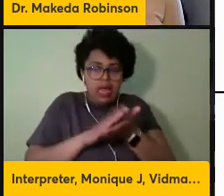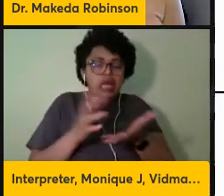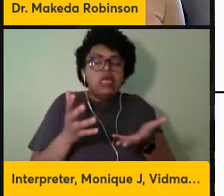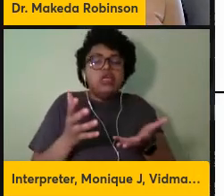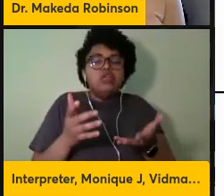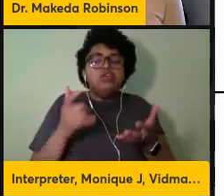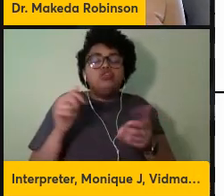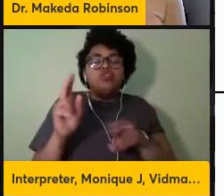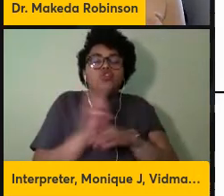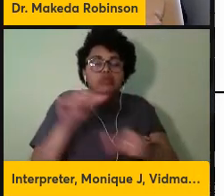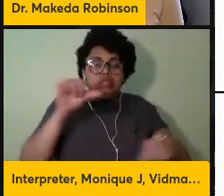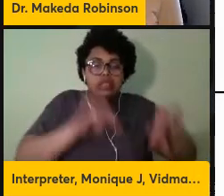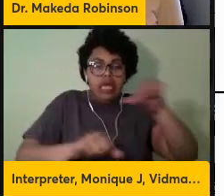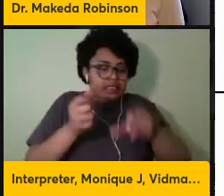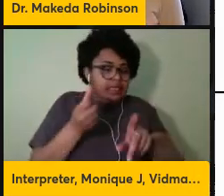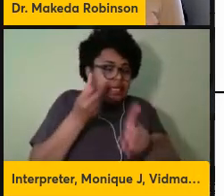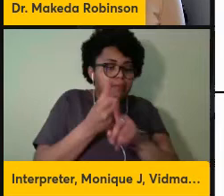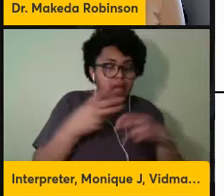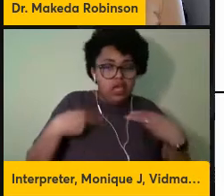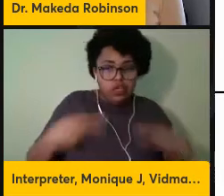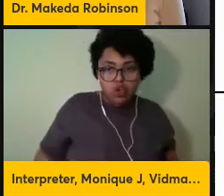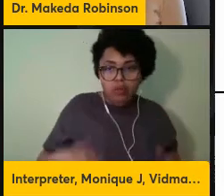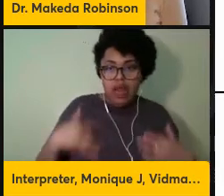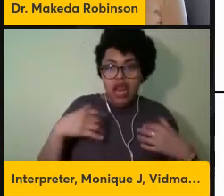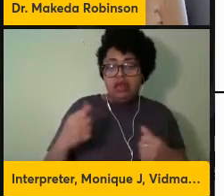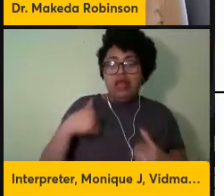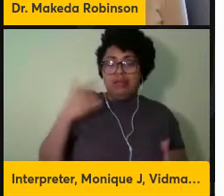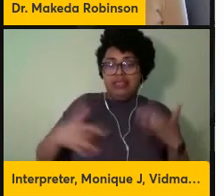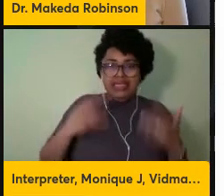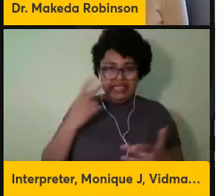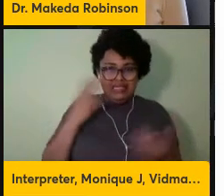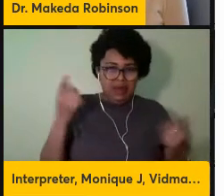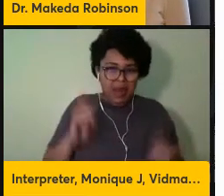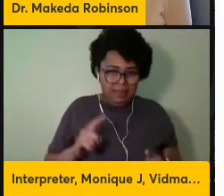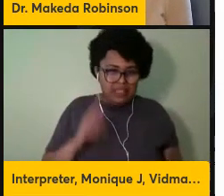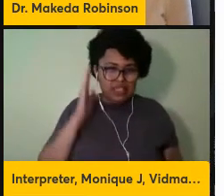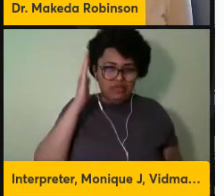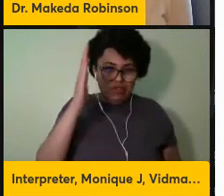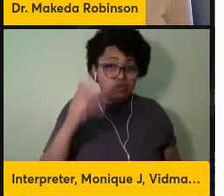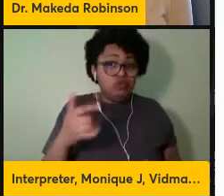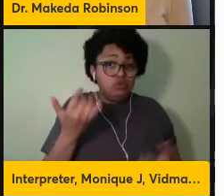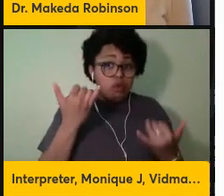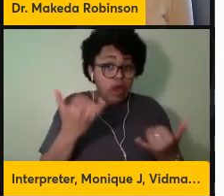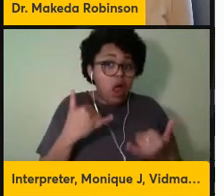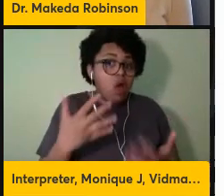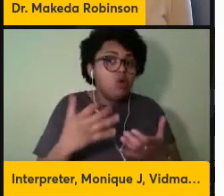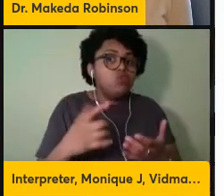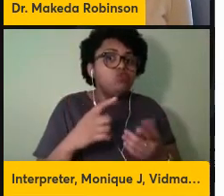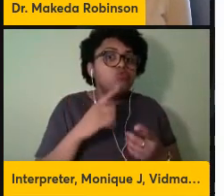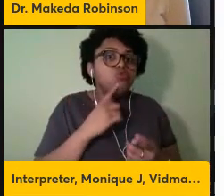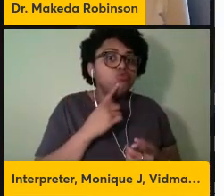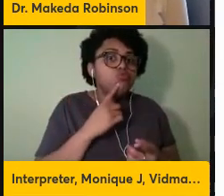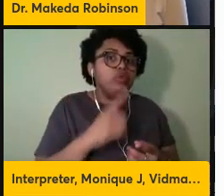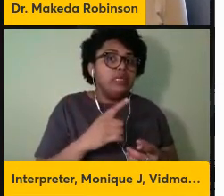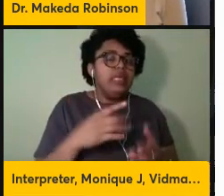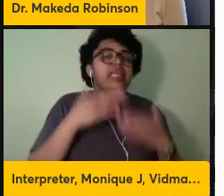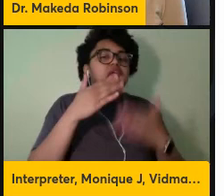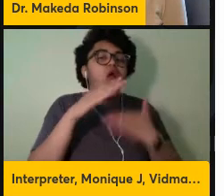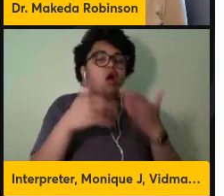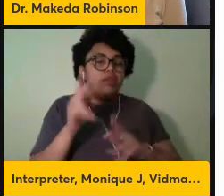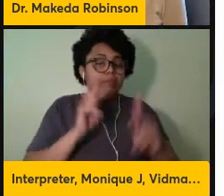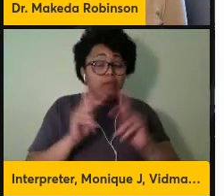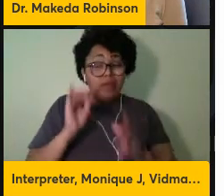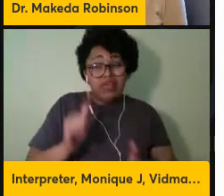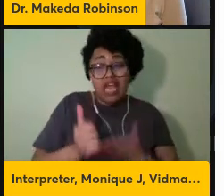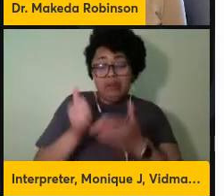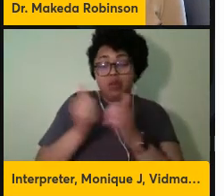human health, and I'm excited to see where that goes. And so with that, I just wanted to really thank all the people that have helped me with this